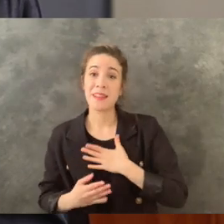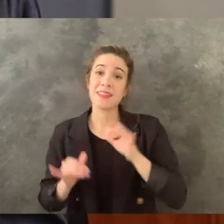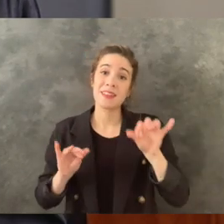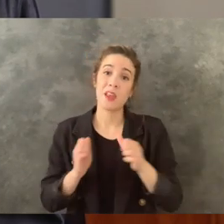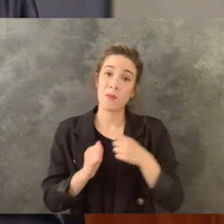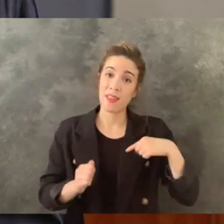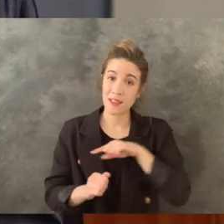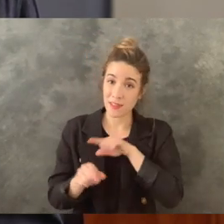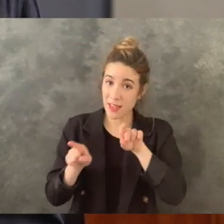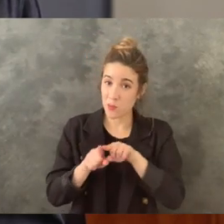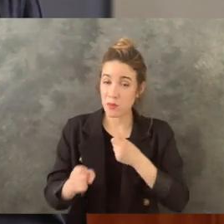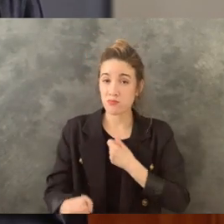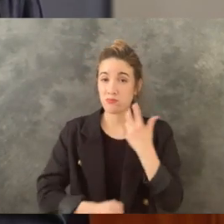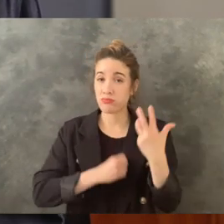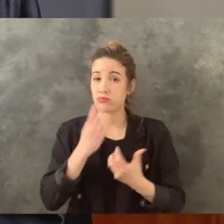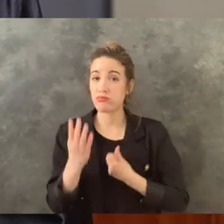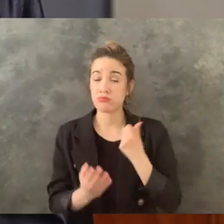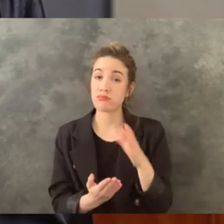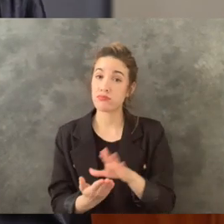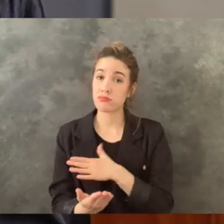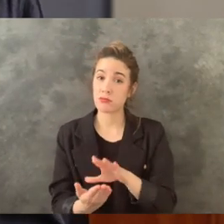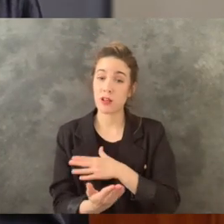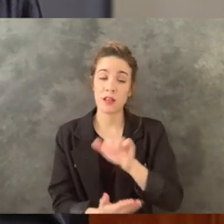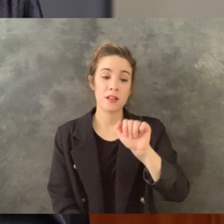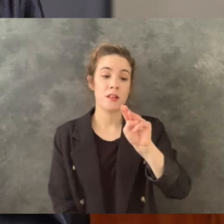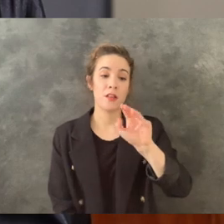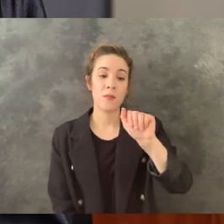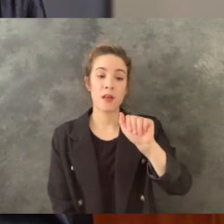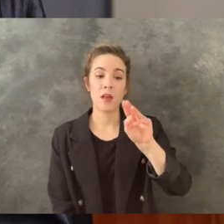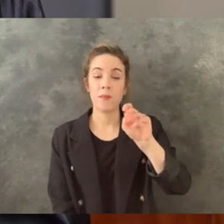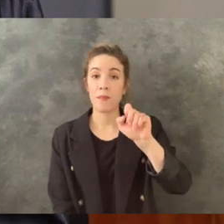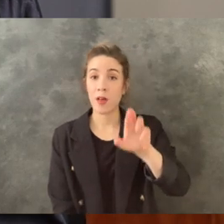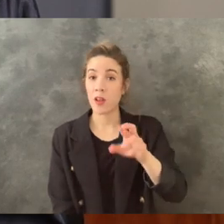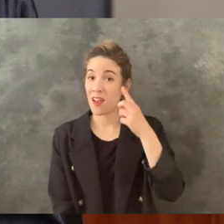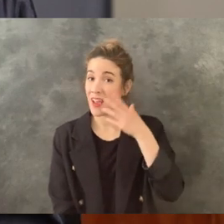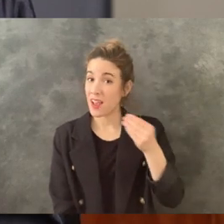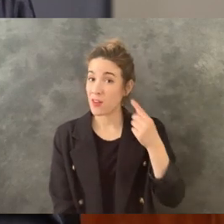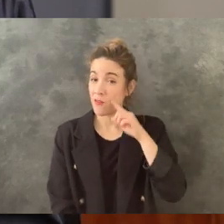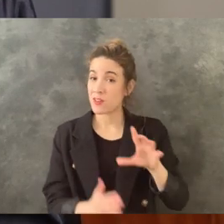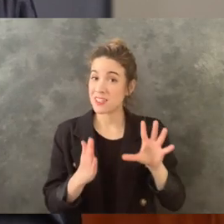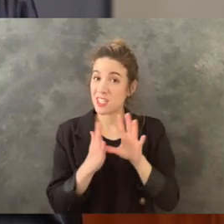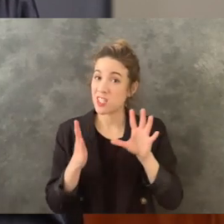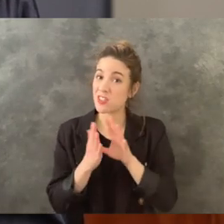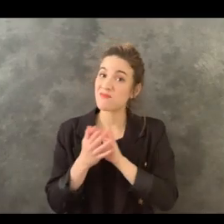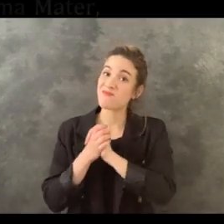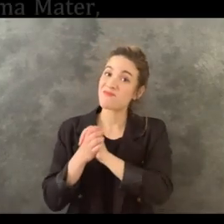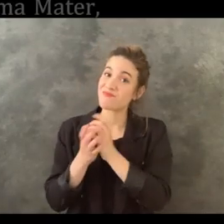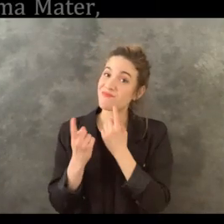High School alma mater and for senior shout-outs. Thank you for being with us.